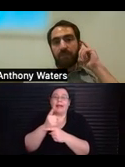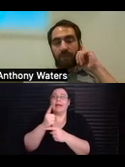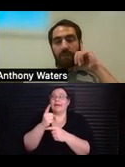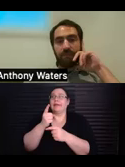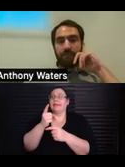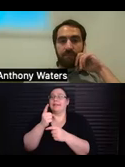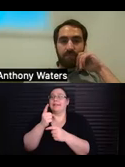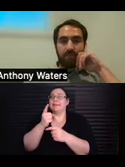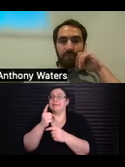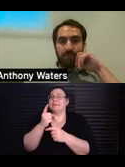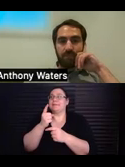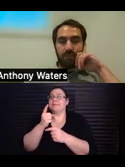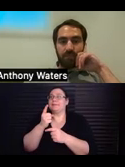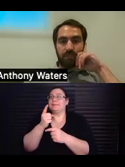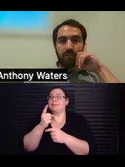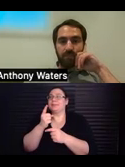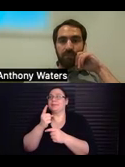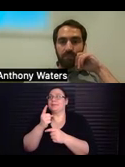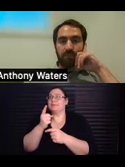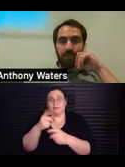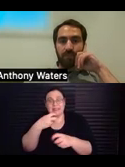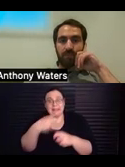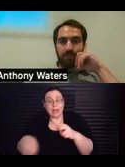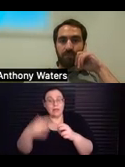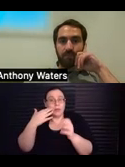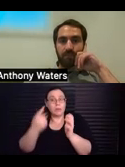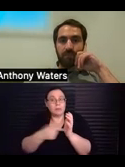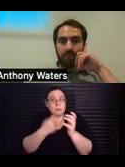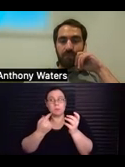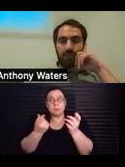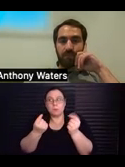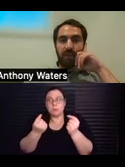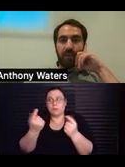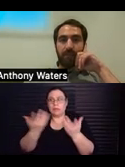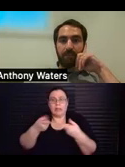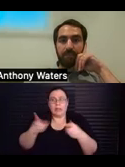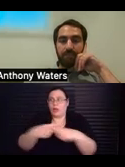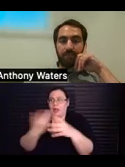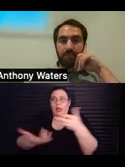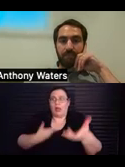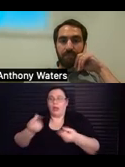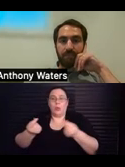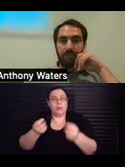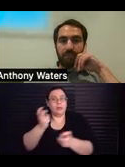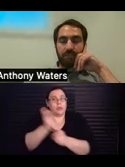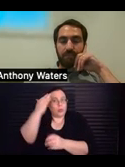it's really difficult to know what to do in a crisis. And